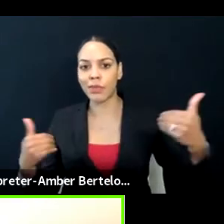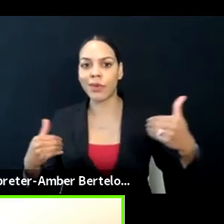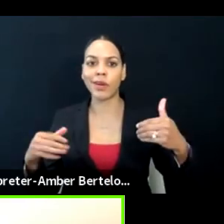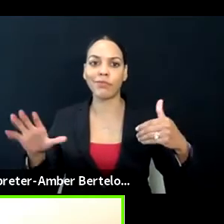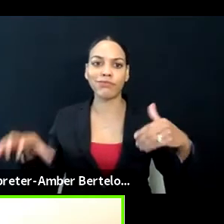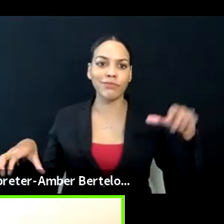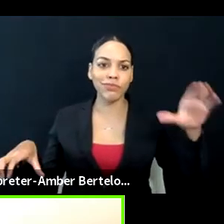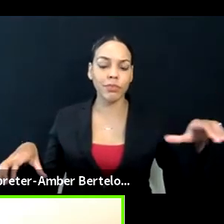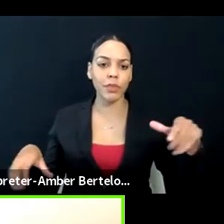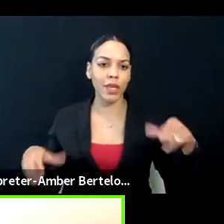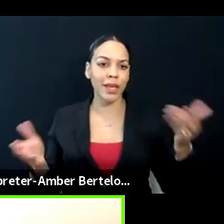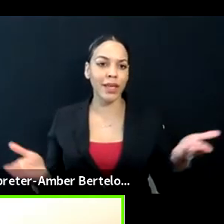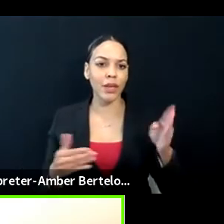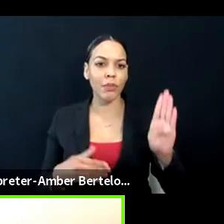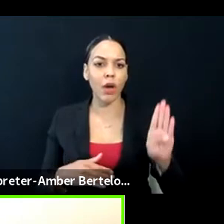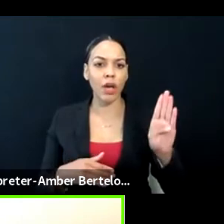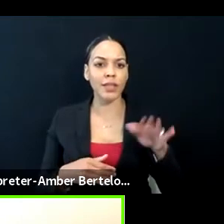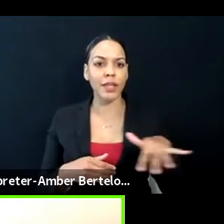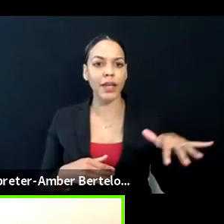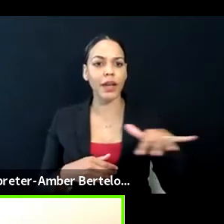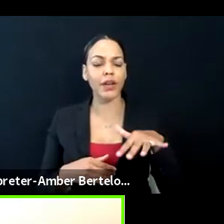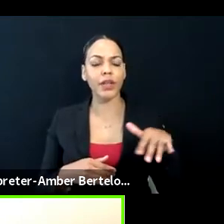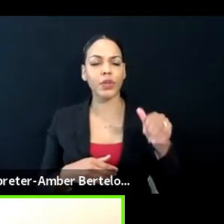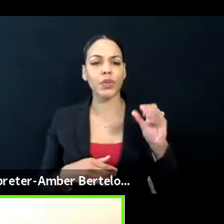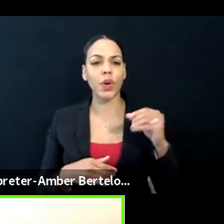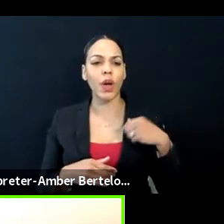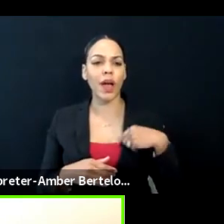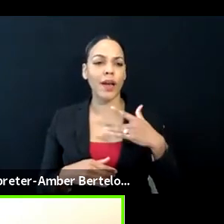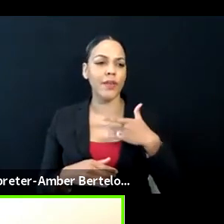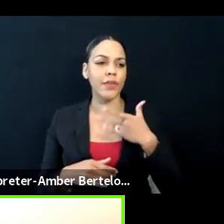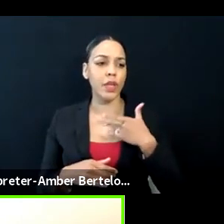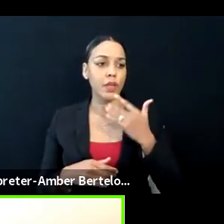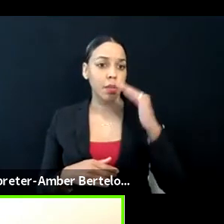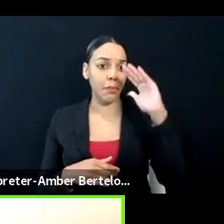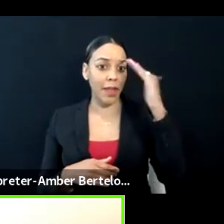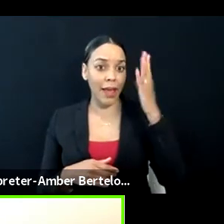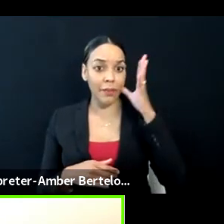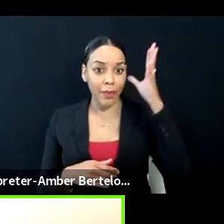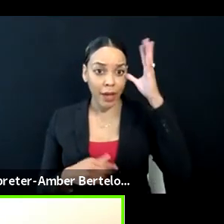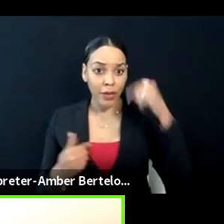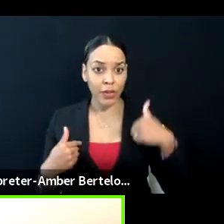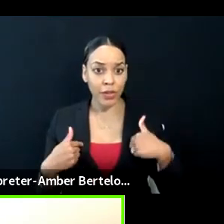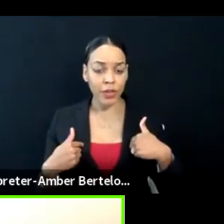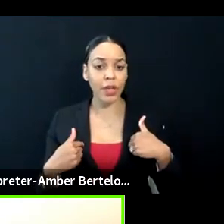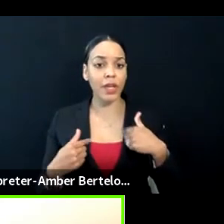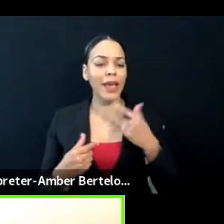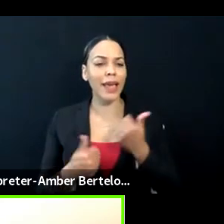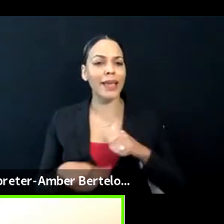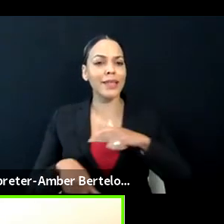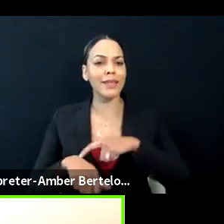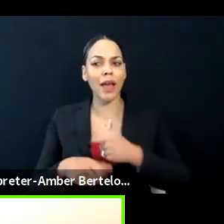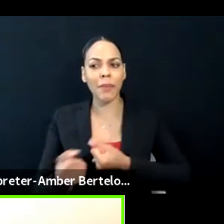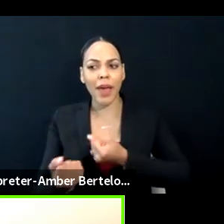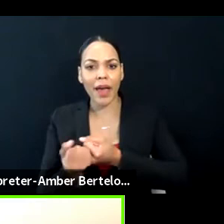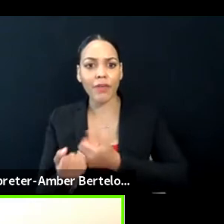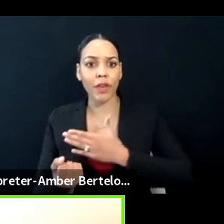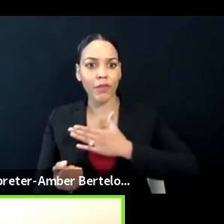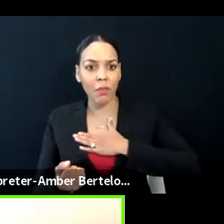area. And so I just find that as a Black parent, whenever I'm advocating for my own